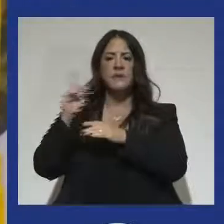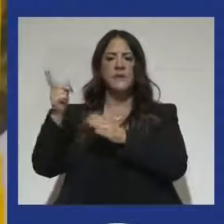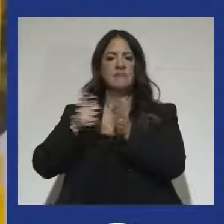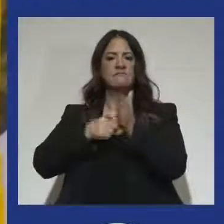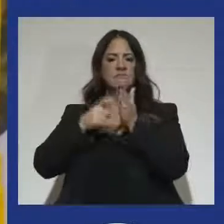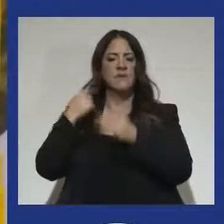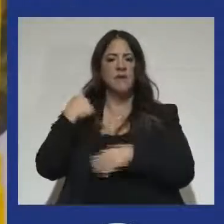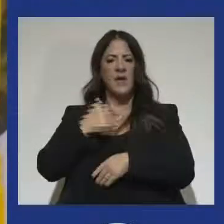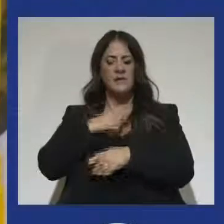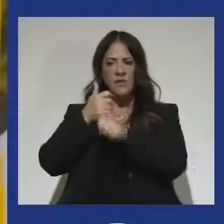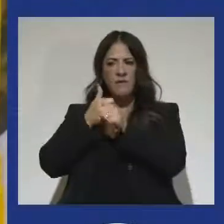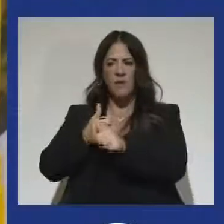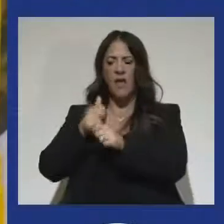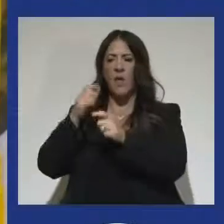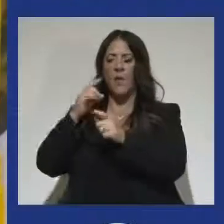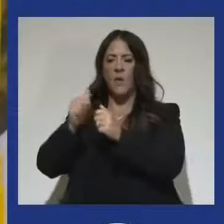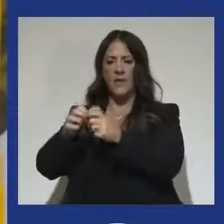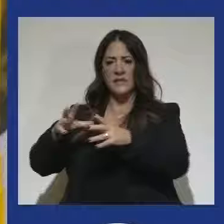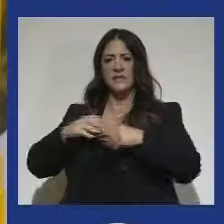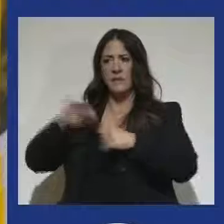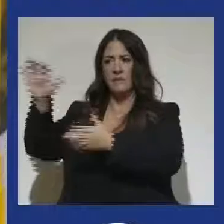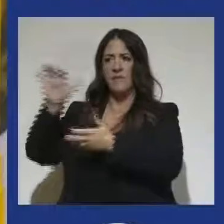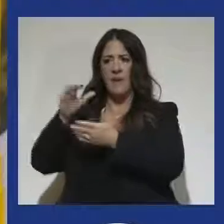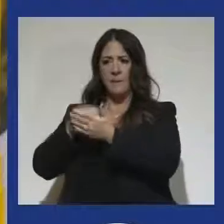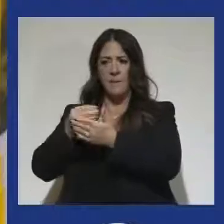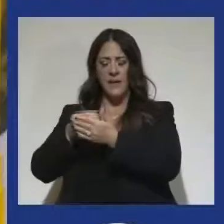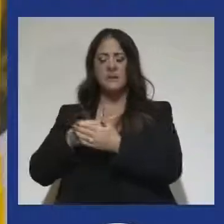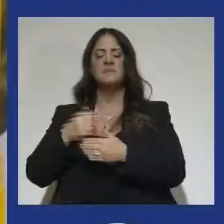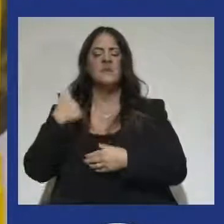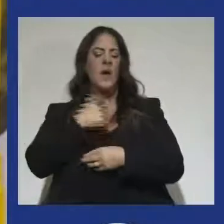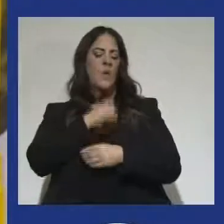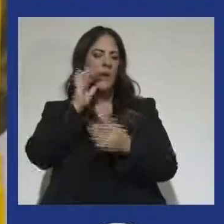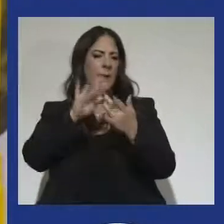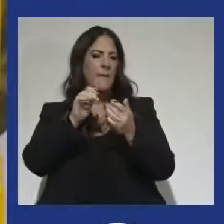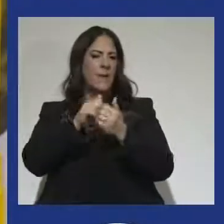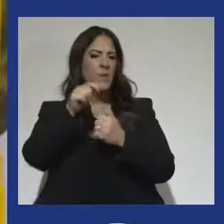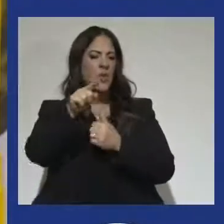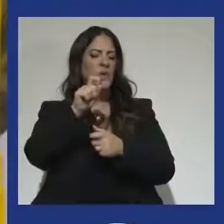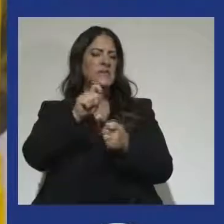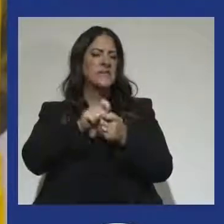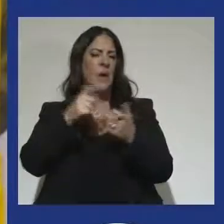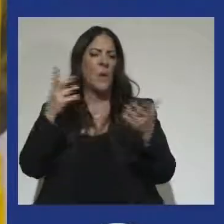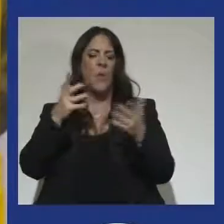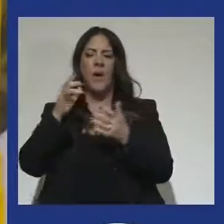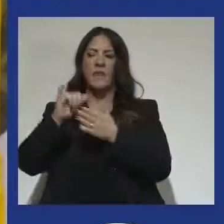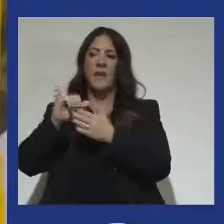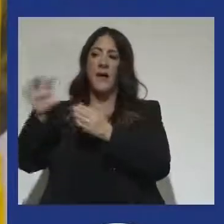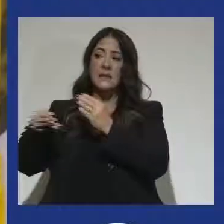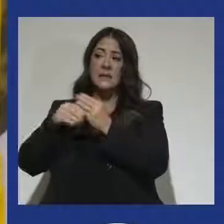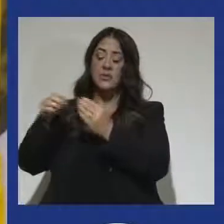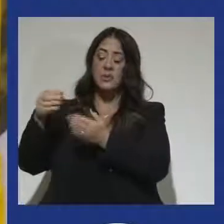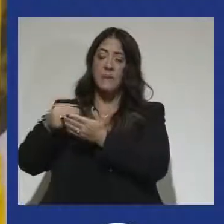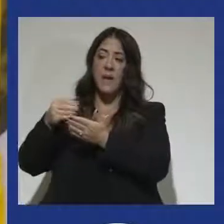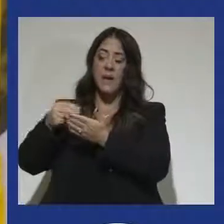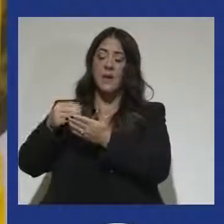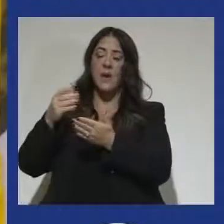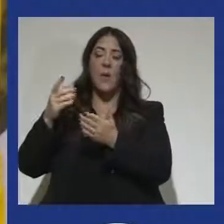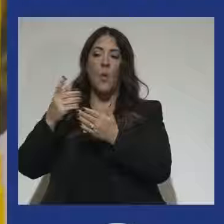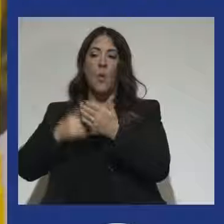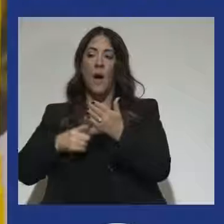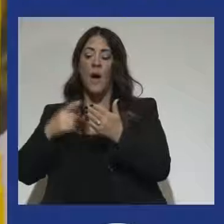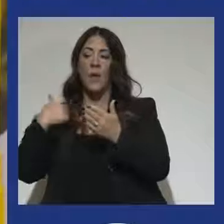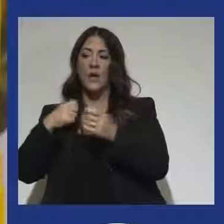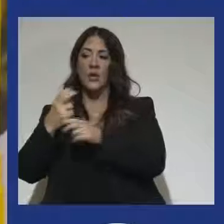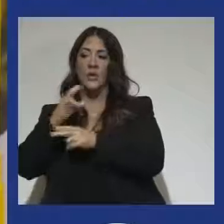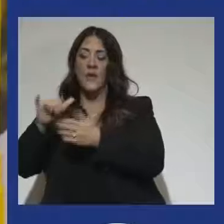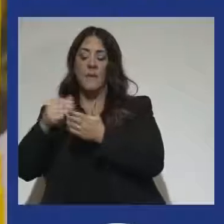putting out on those new monies. So we will have to get back to you on what exactly that additional money will be able to be allocated